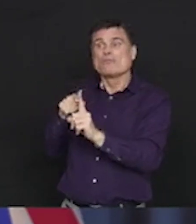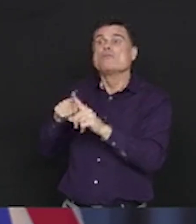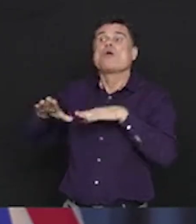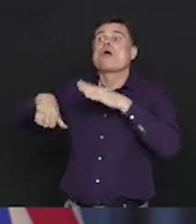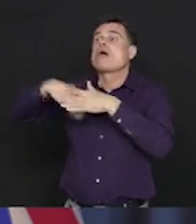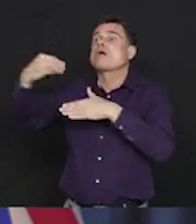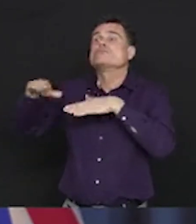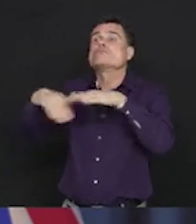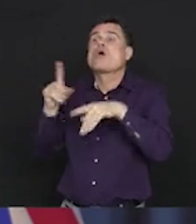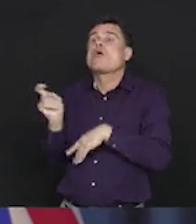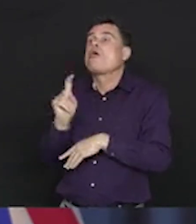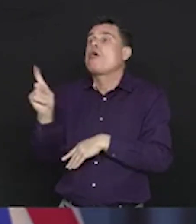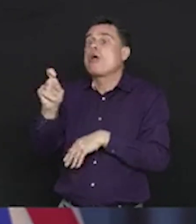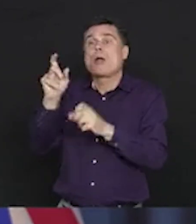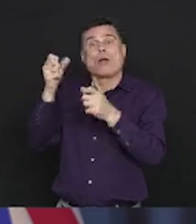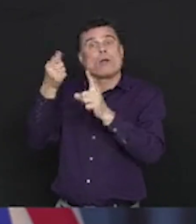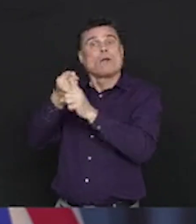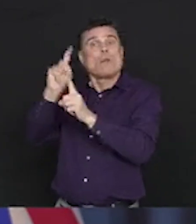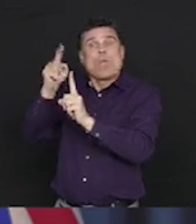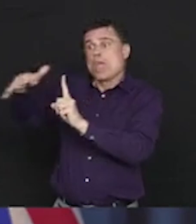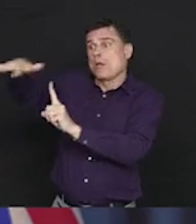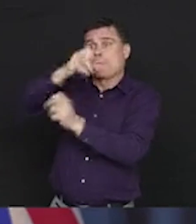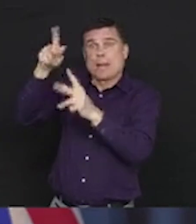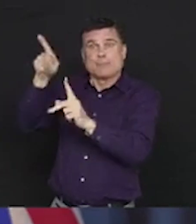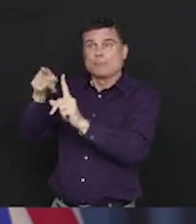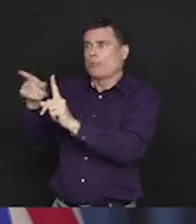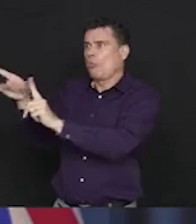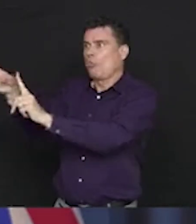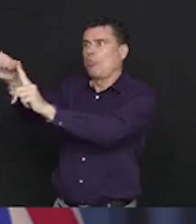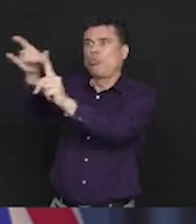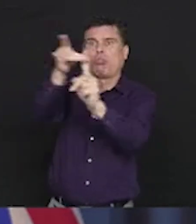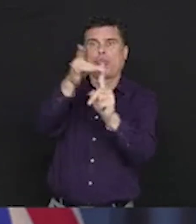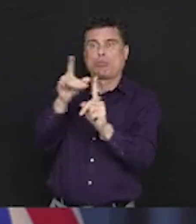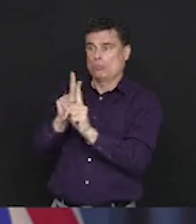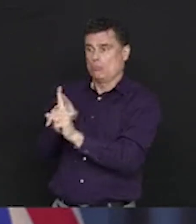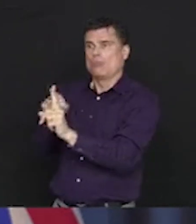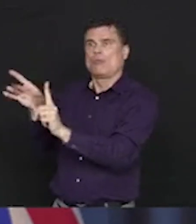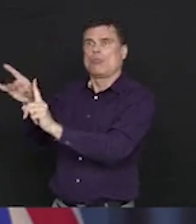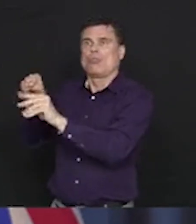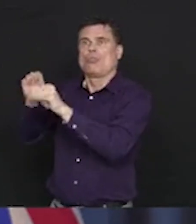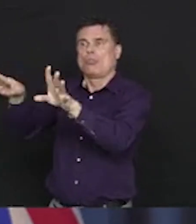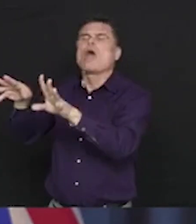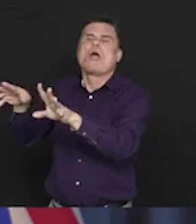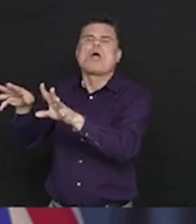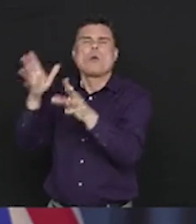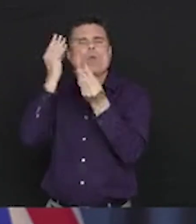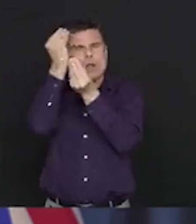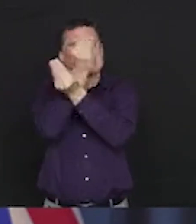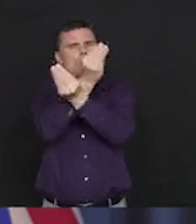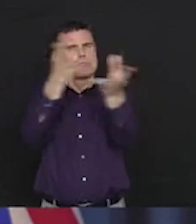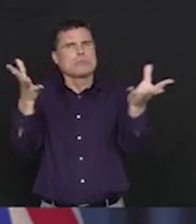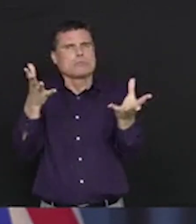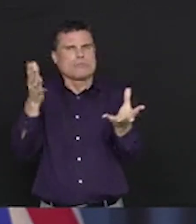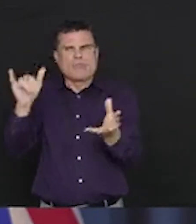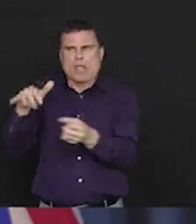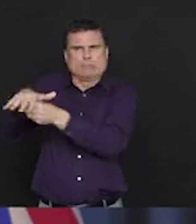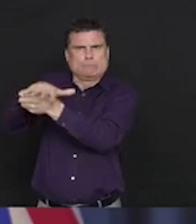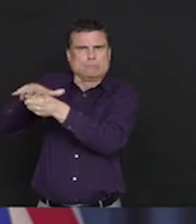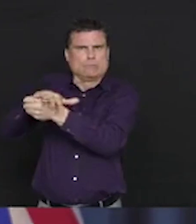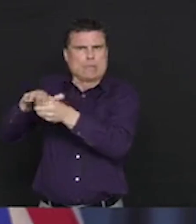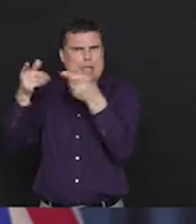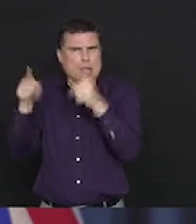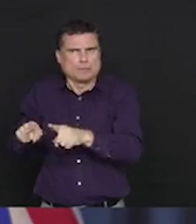in the public domain. That's how we have always done this. I think the challenge right now is that these things have evolved over